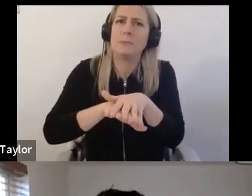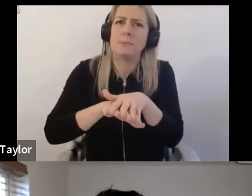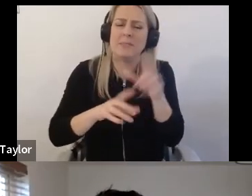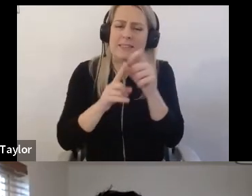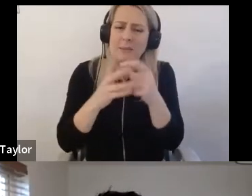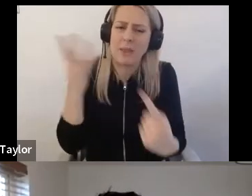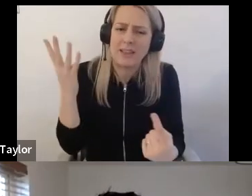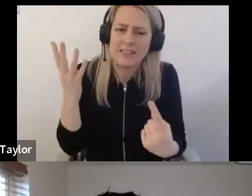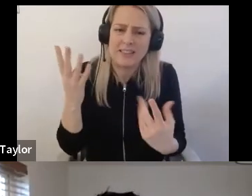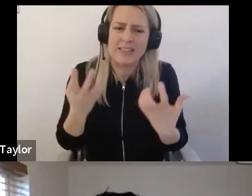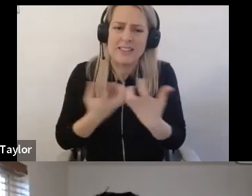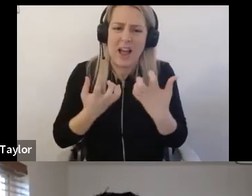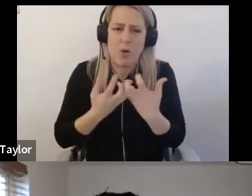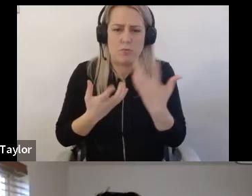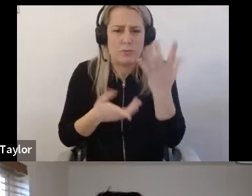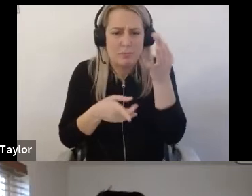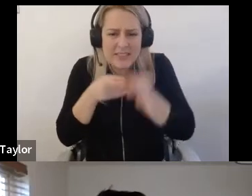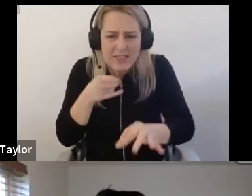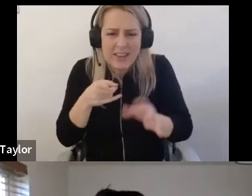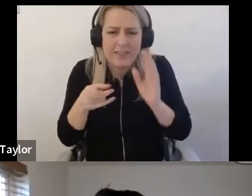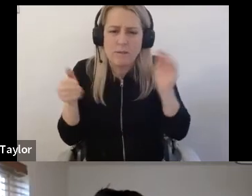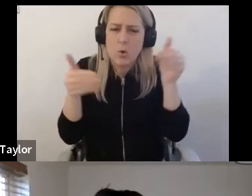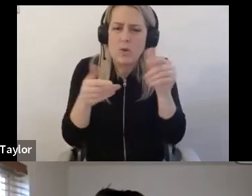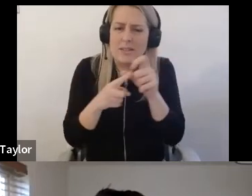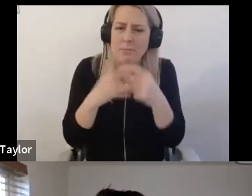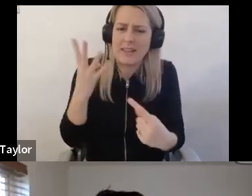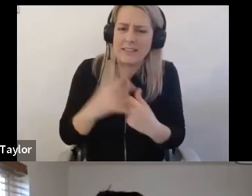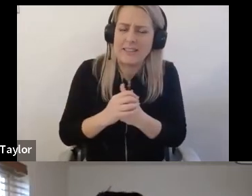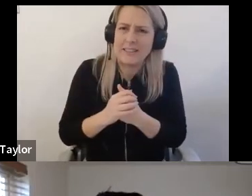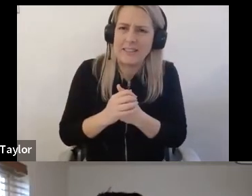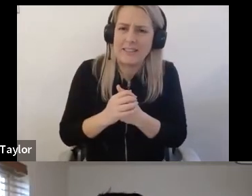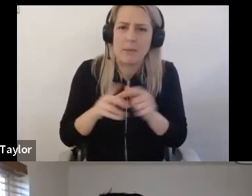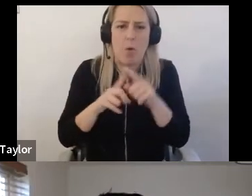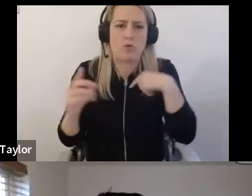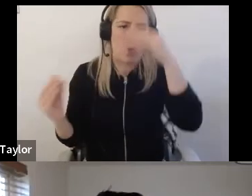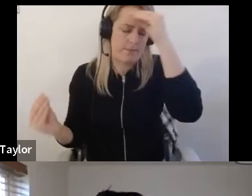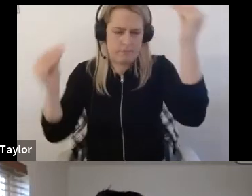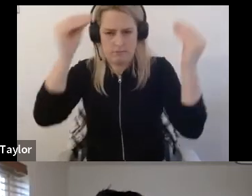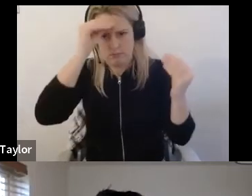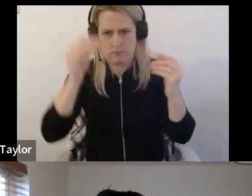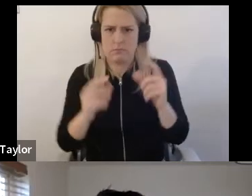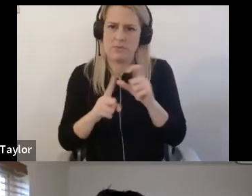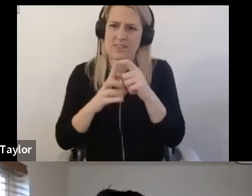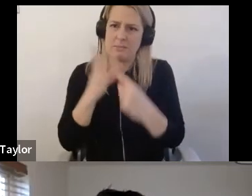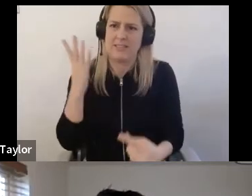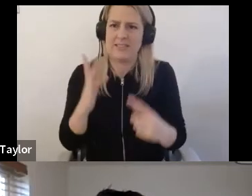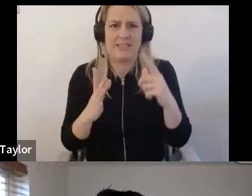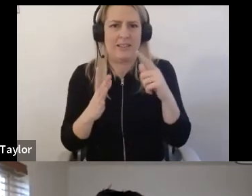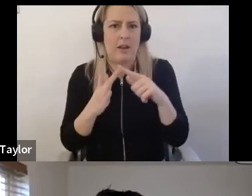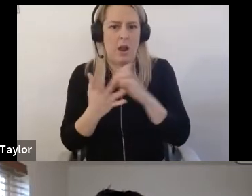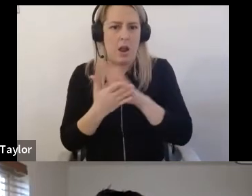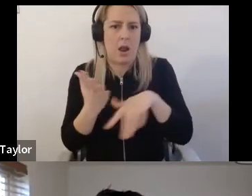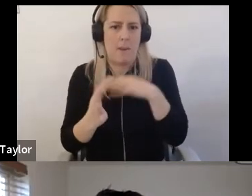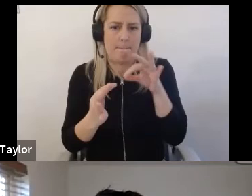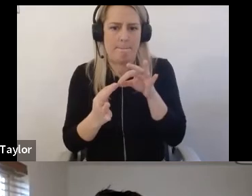think there's also, with my GDI Hub hat on, there's a twin track in terms of going at this very high level and trying to influence, everything